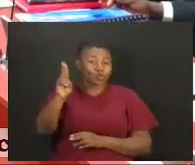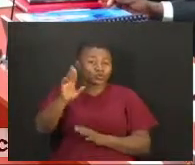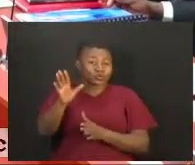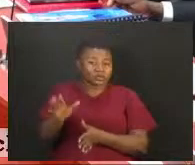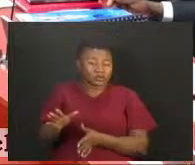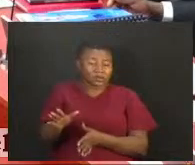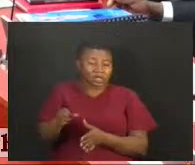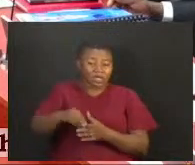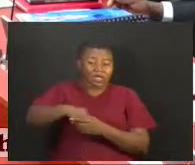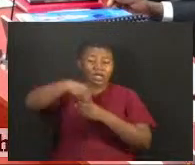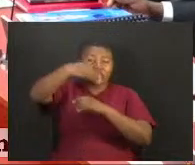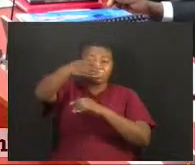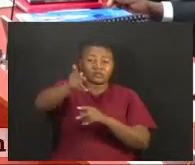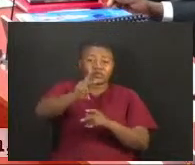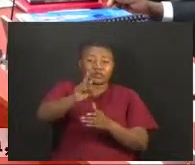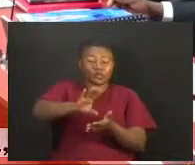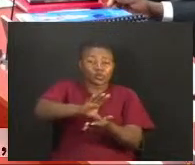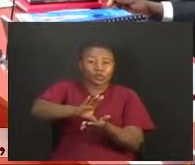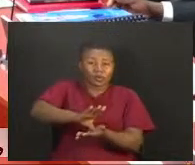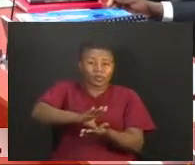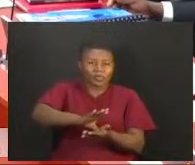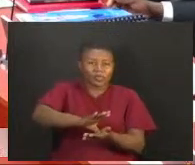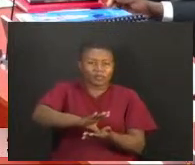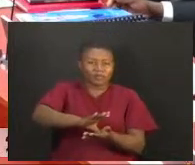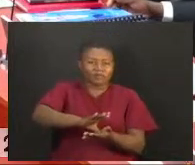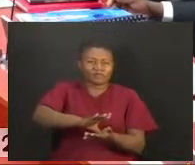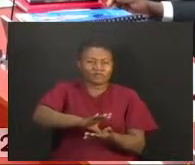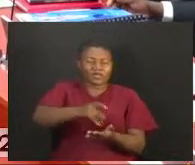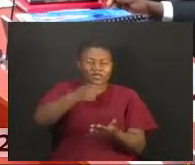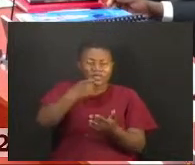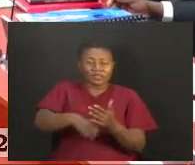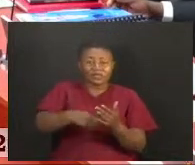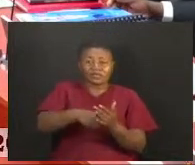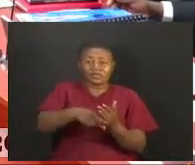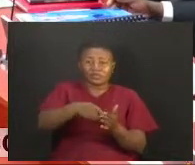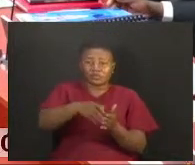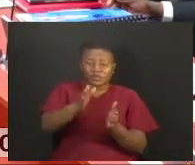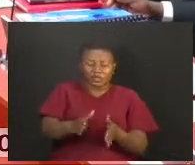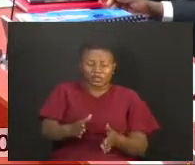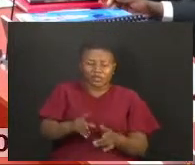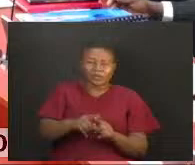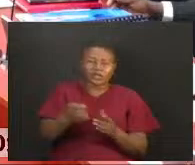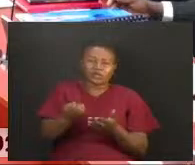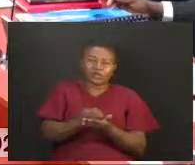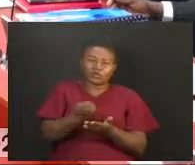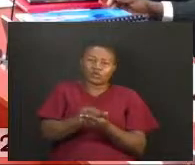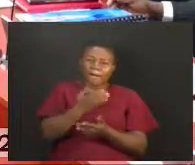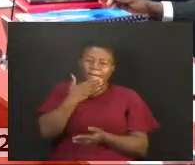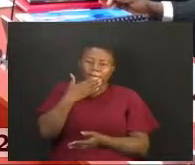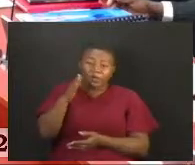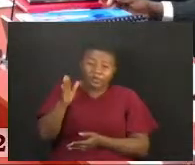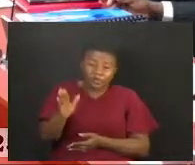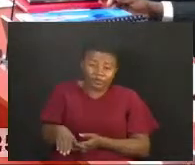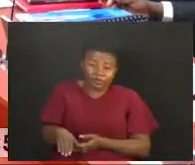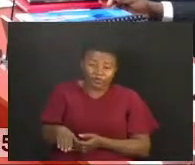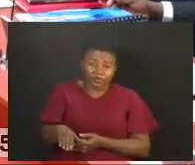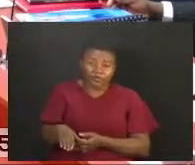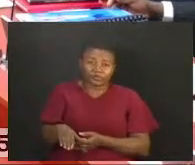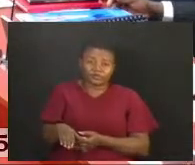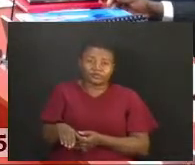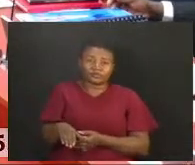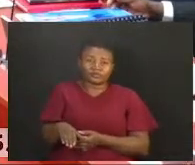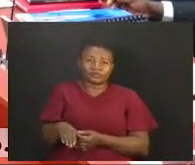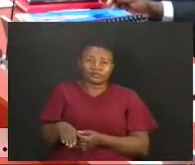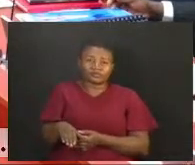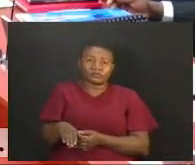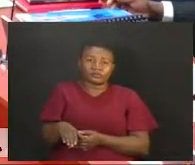creditors, and taxpayers, the economy remains in distress. Right, Honorable Speaker, key performance indicators to